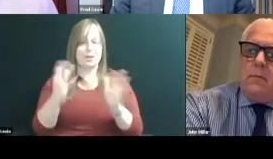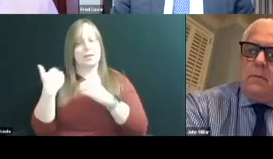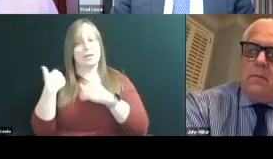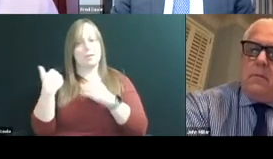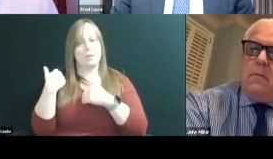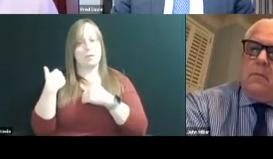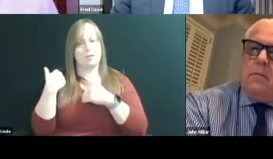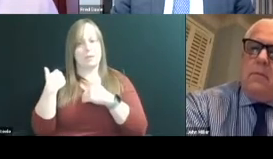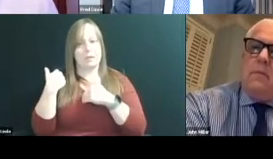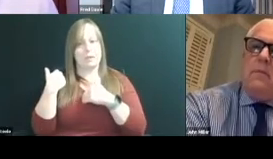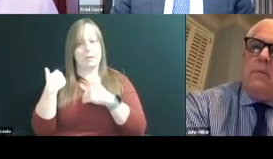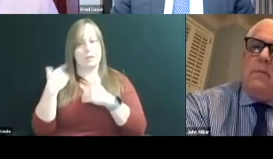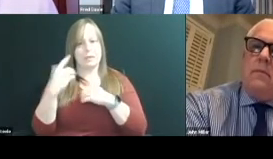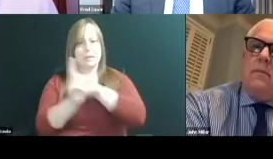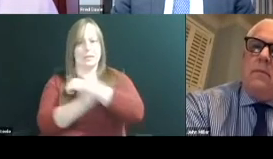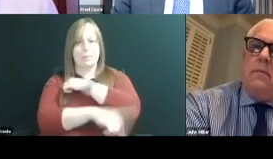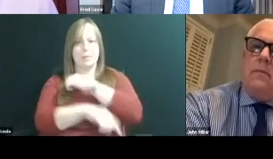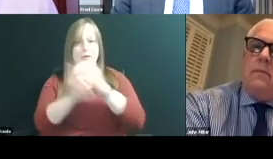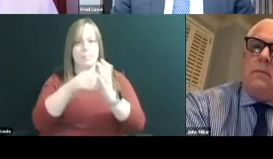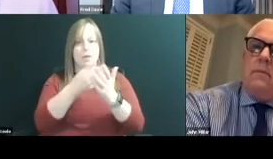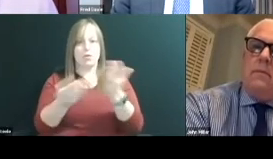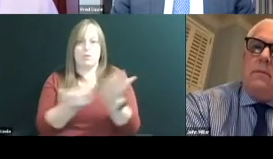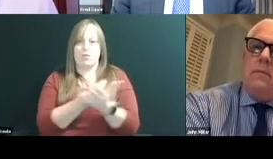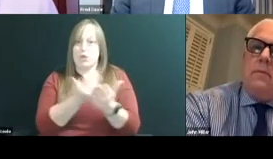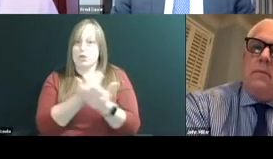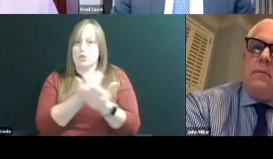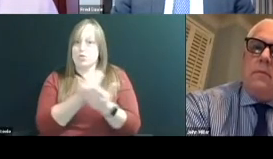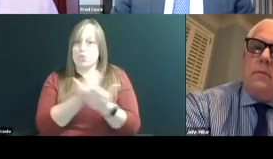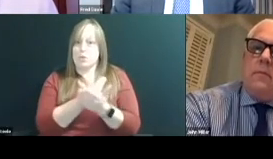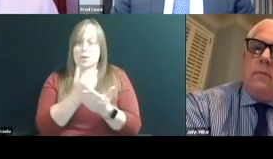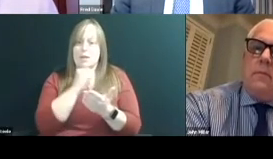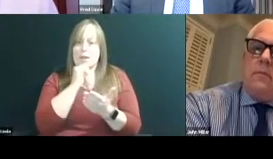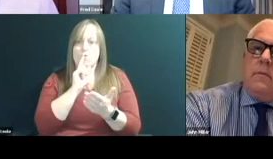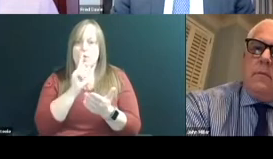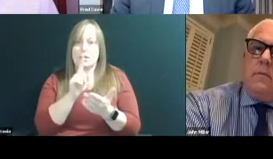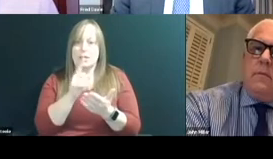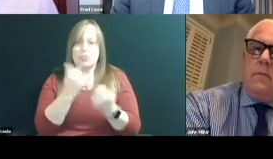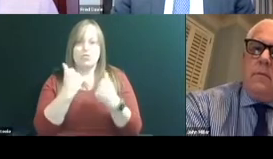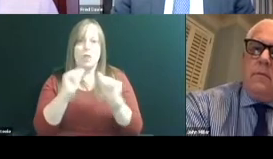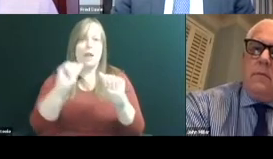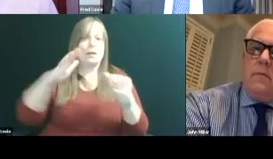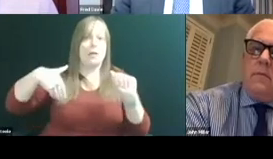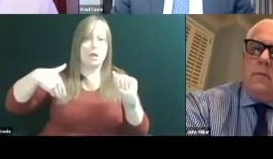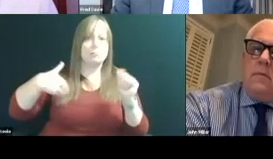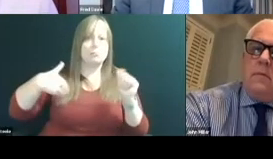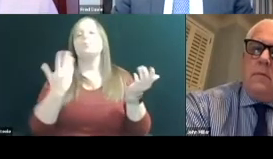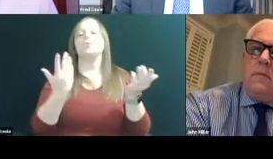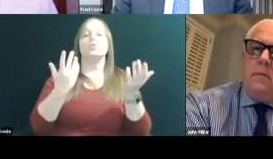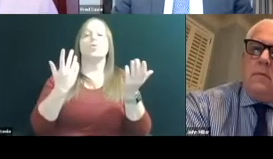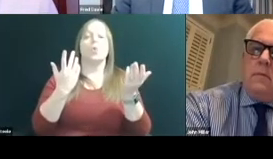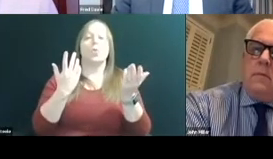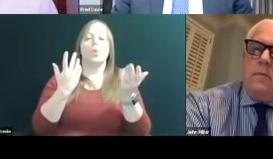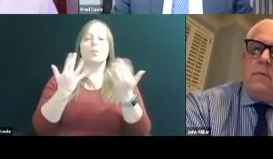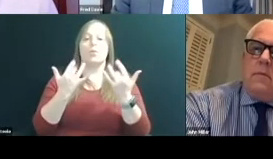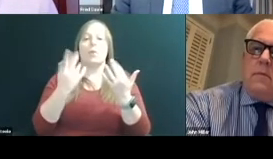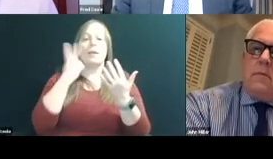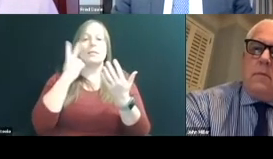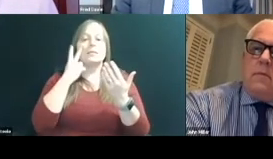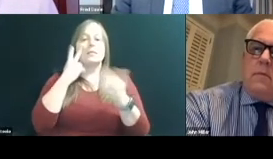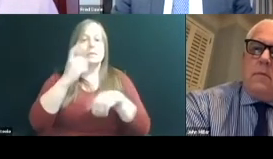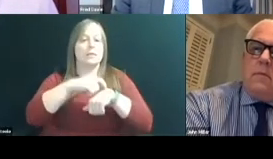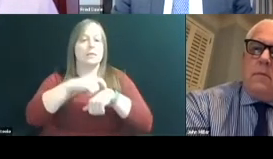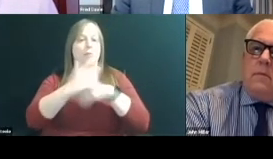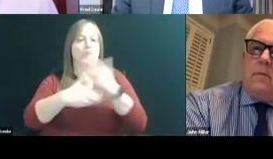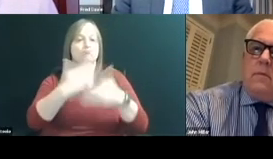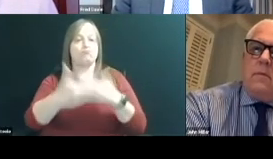accountability. The disciplinary matrix is very new. It's not really been, you know, tried yet. So we've got to wait and see over time how